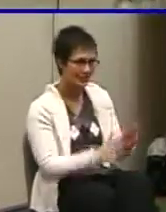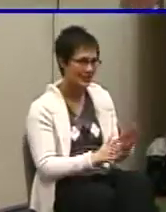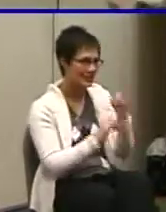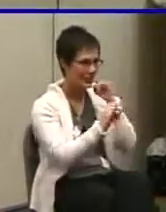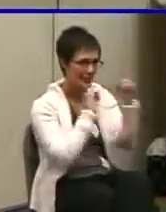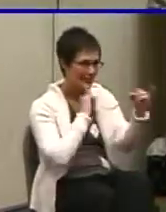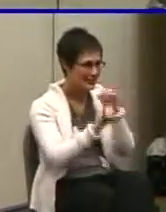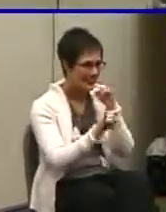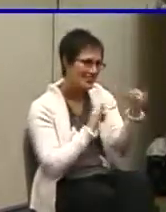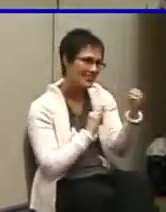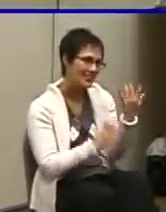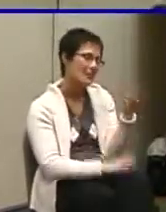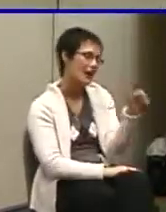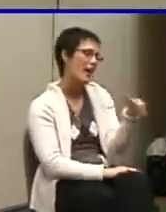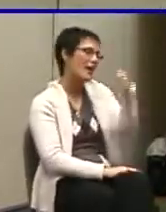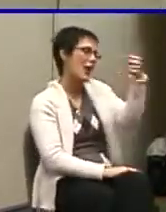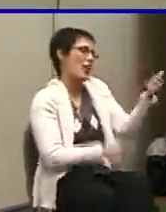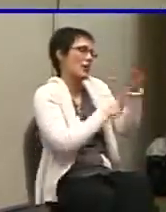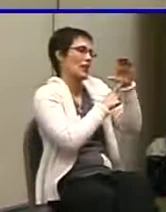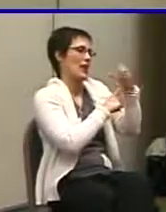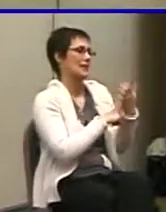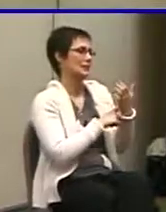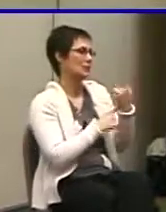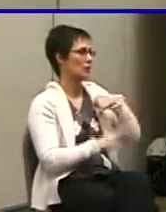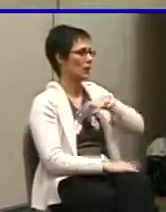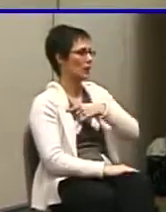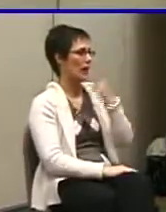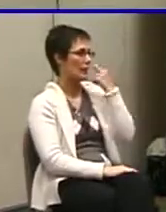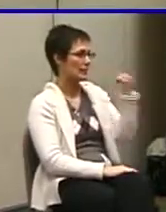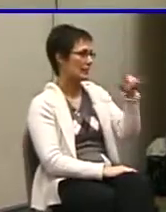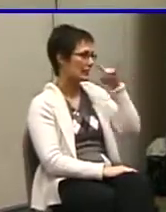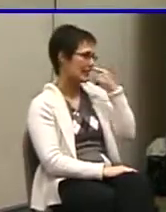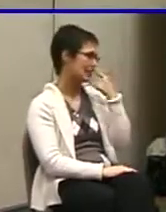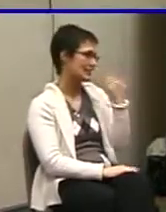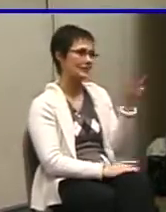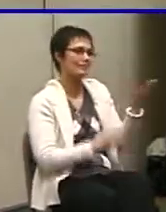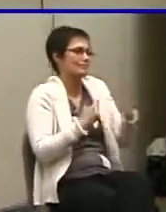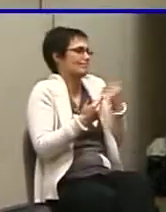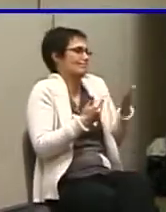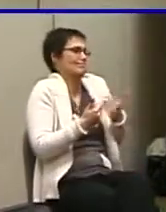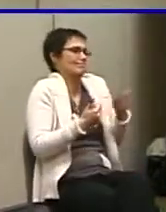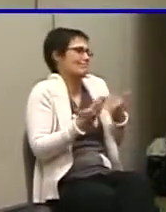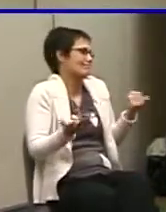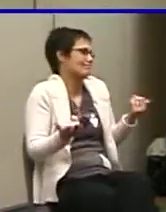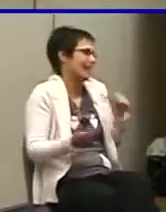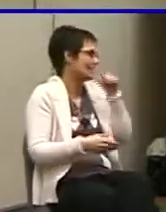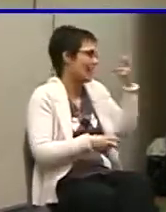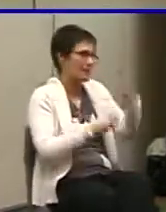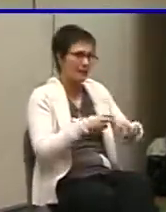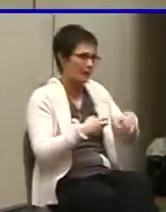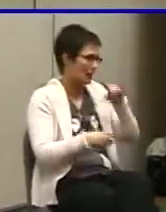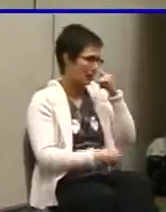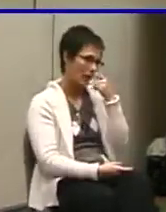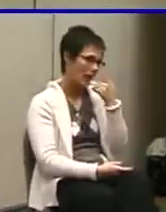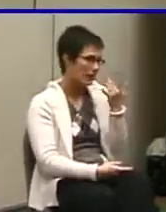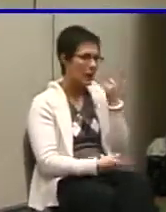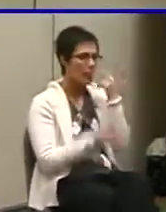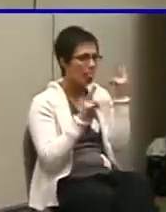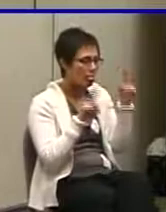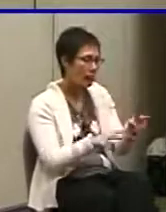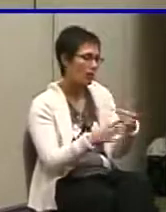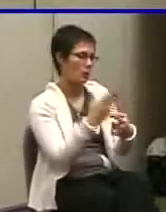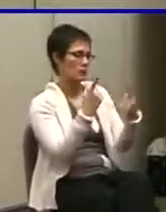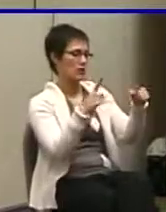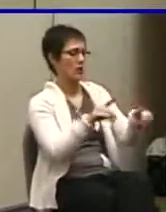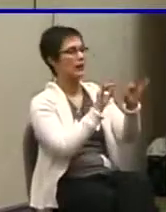depends. In other cases, quite frankly, folks, we've all seen kids who it's a slam dunk. Right? This is not a particularly tough kid. All right? I can look at what's going on. It's